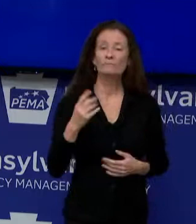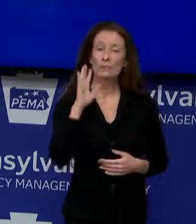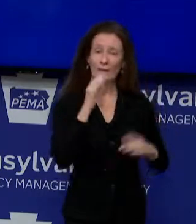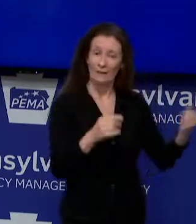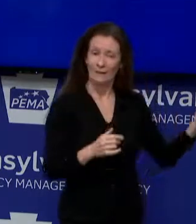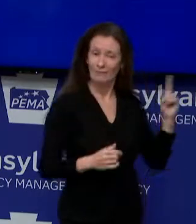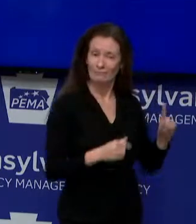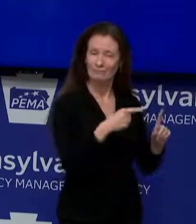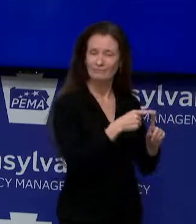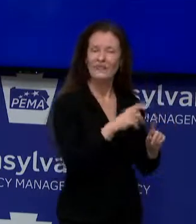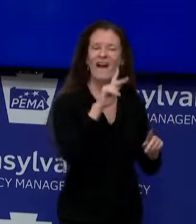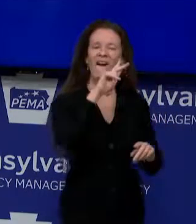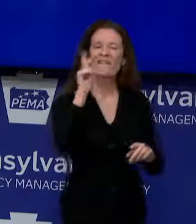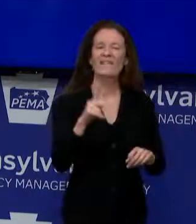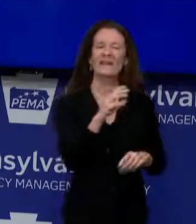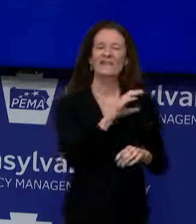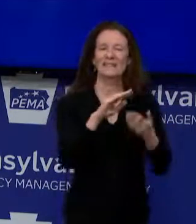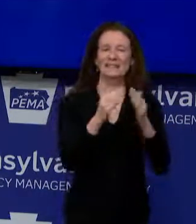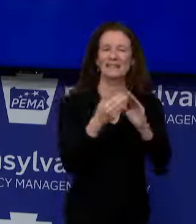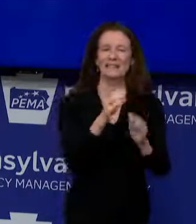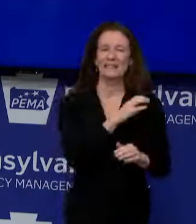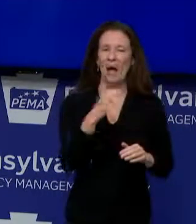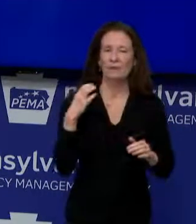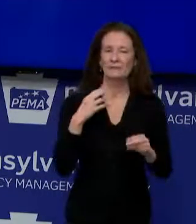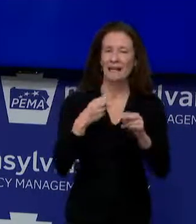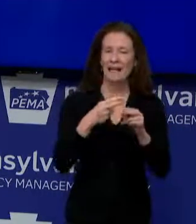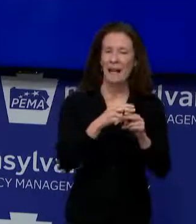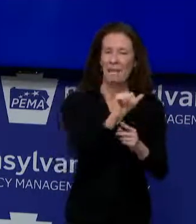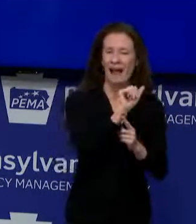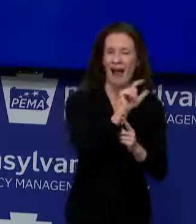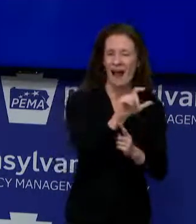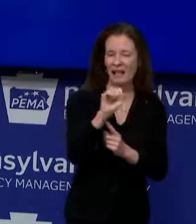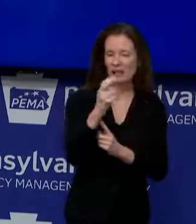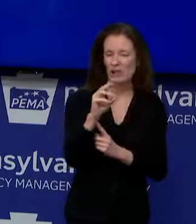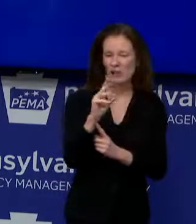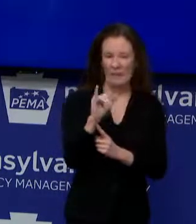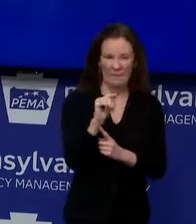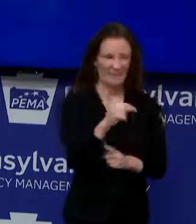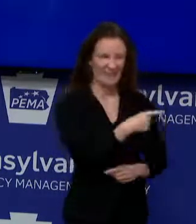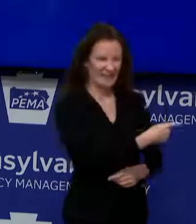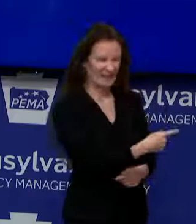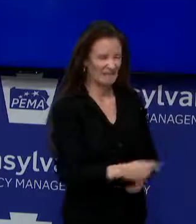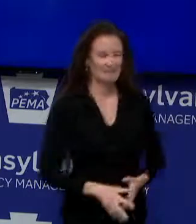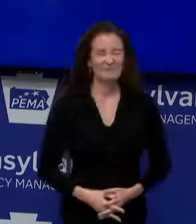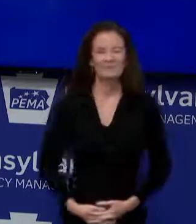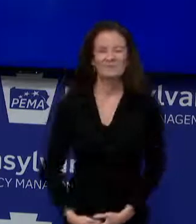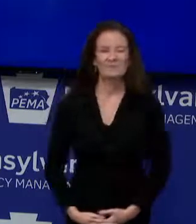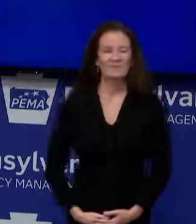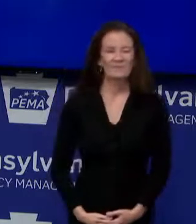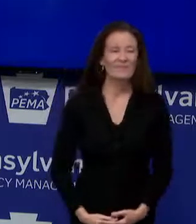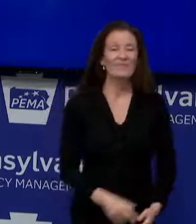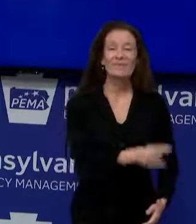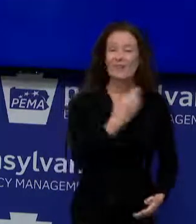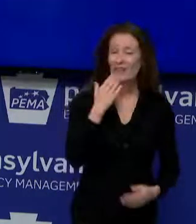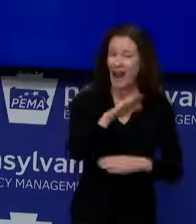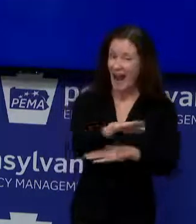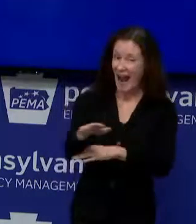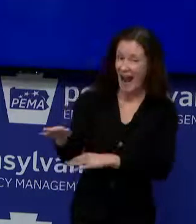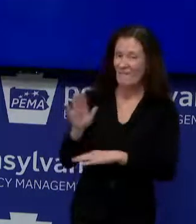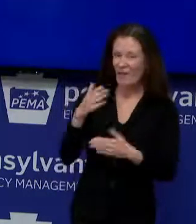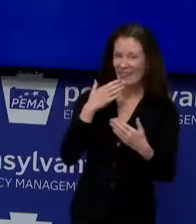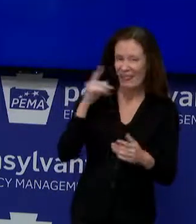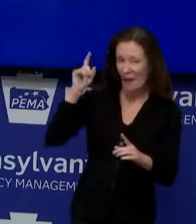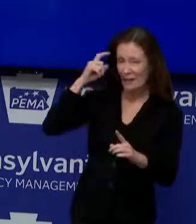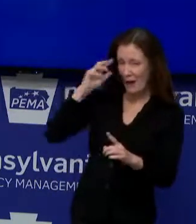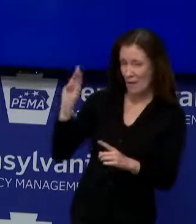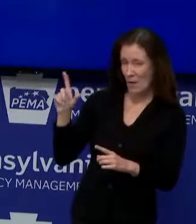Good afternoon. Thank you, Governor Wolf and Secretary Boockvar,